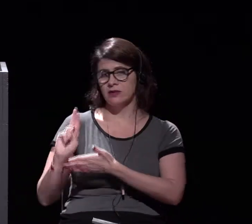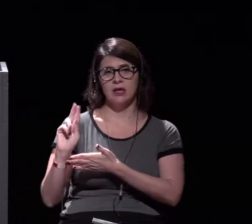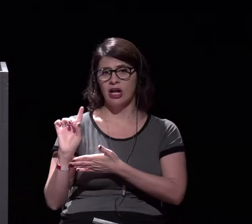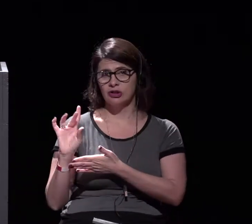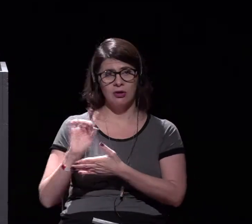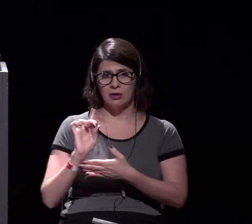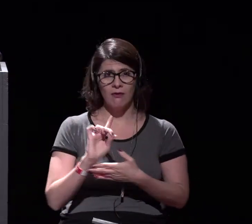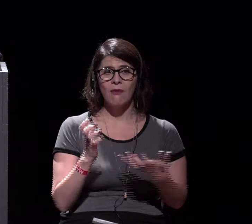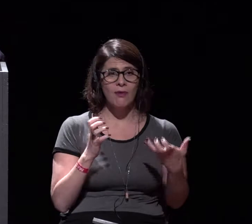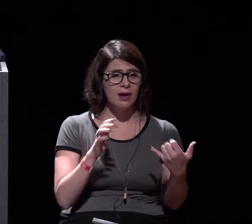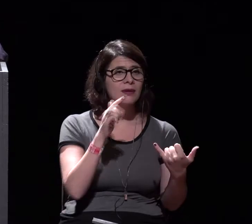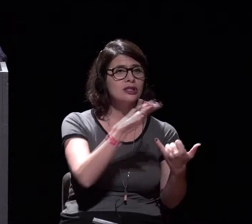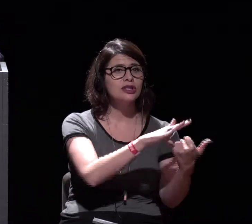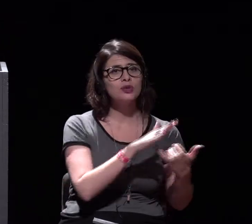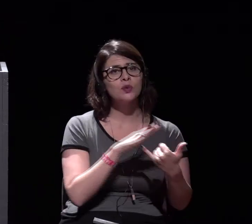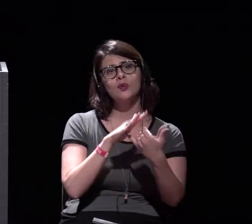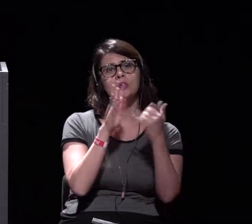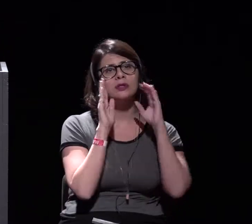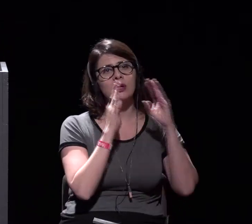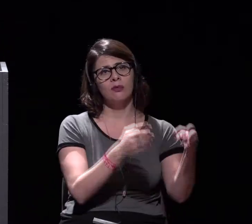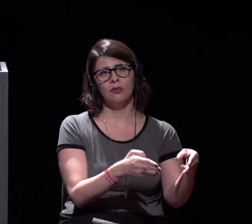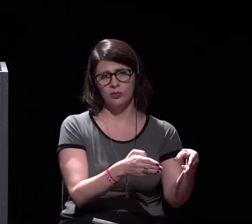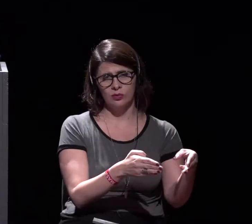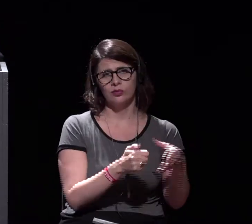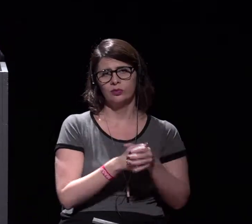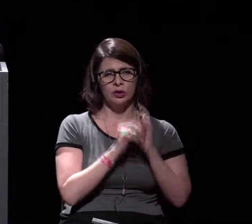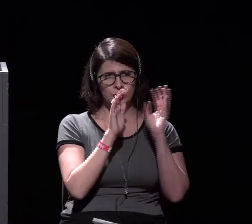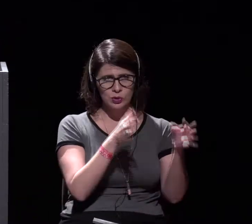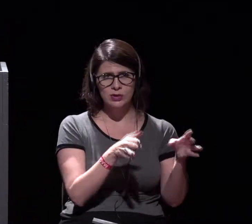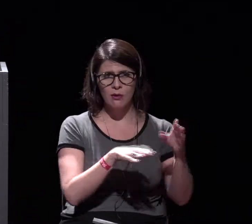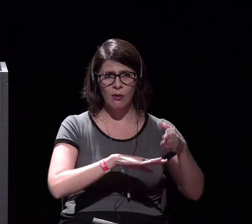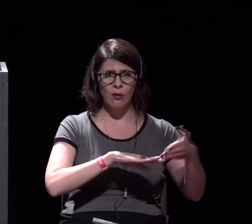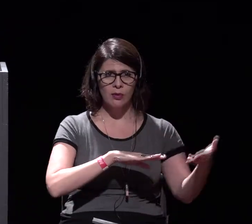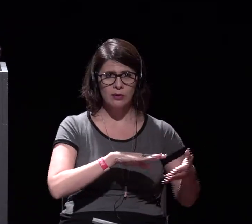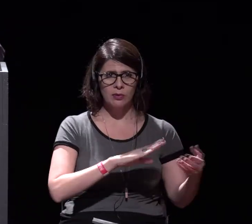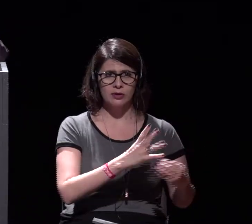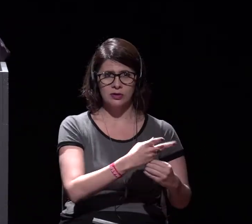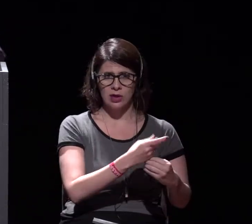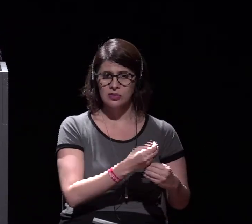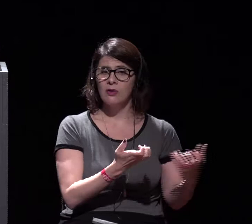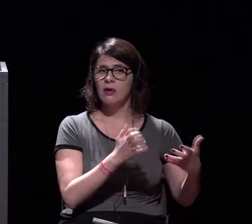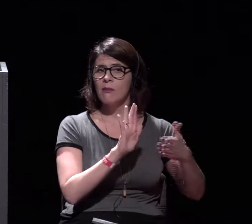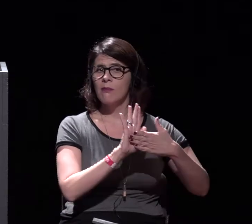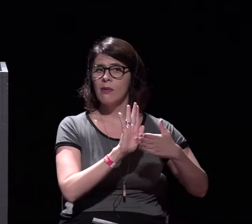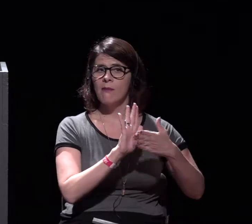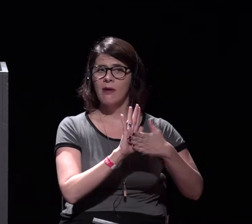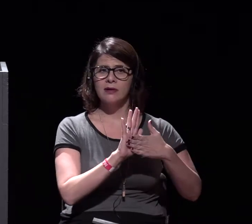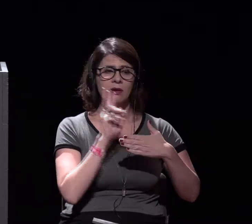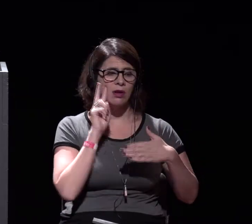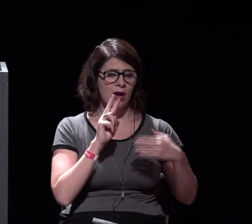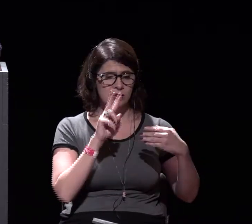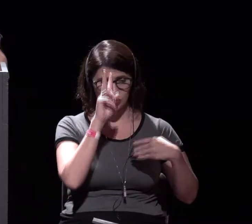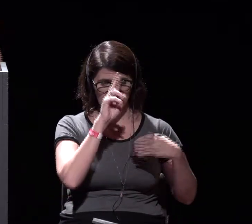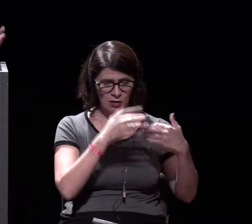to propose a kind of much longer history than the kind of present one that we are, currently incarnating, in a sense,